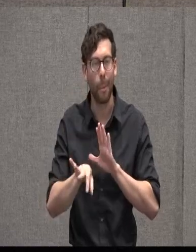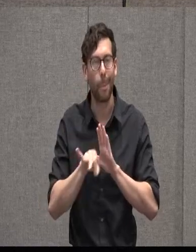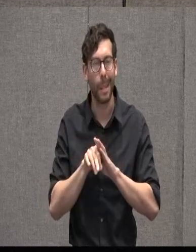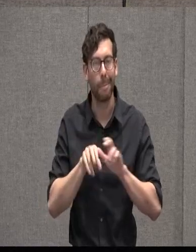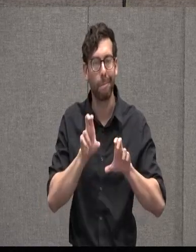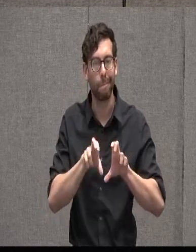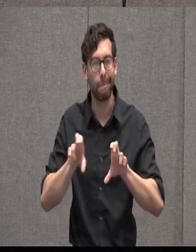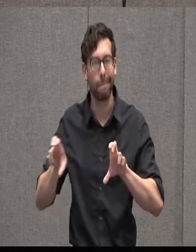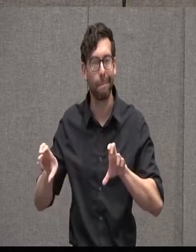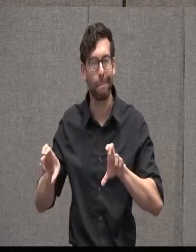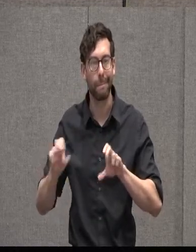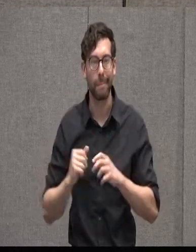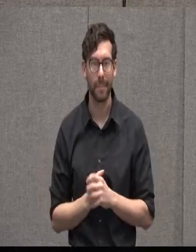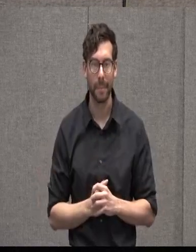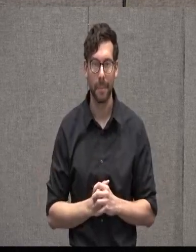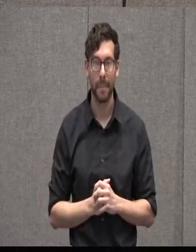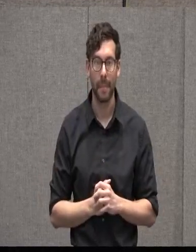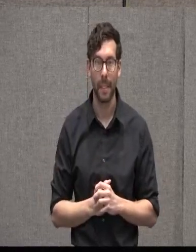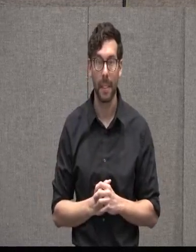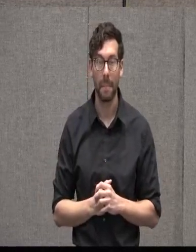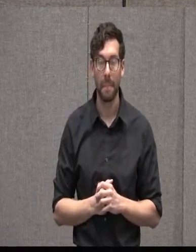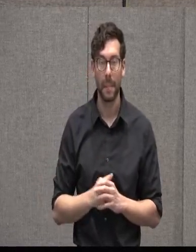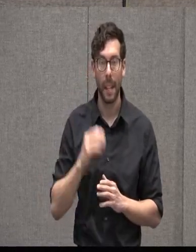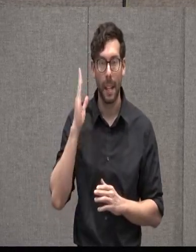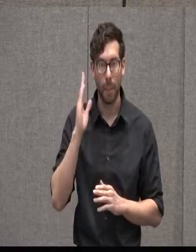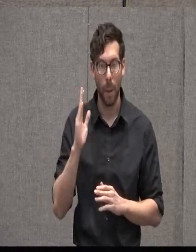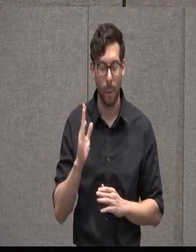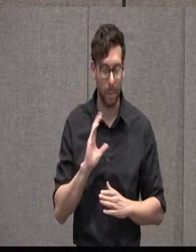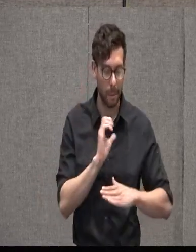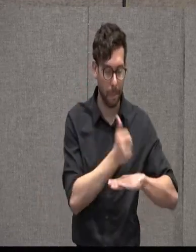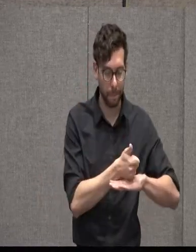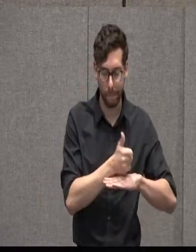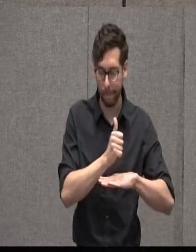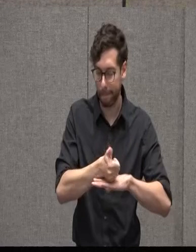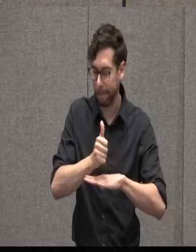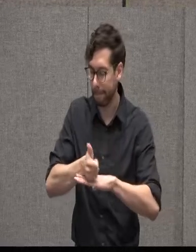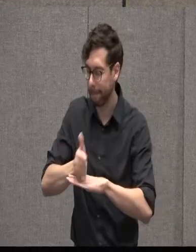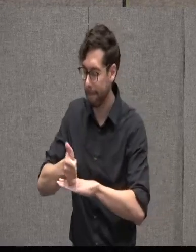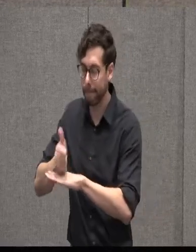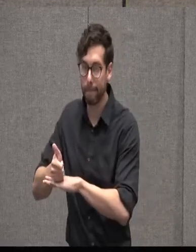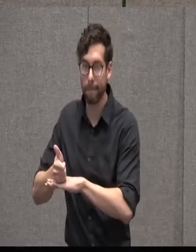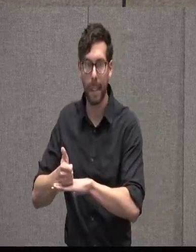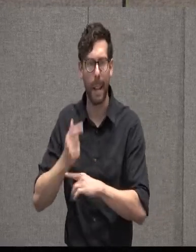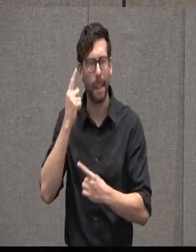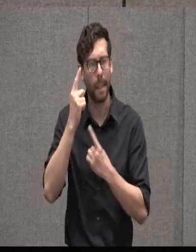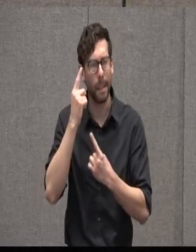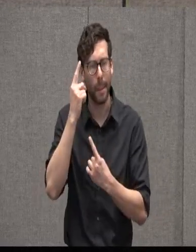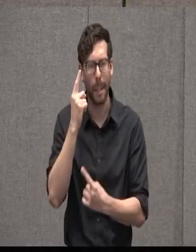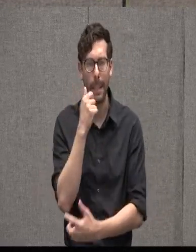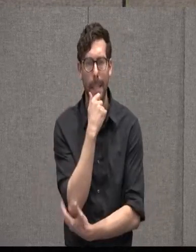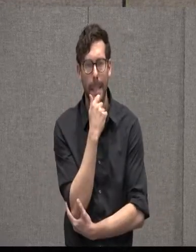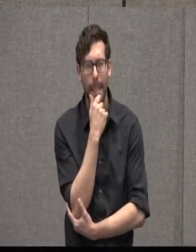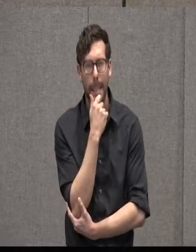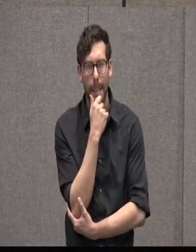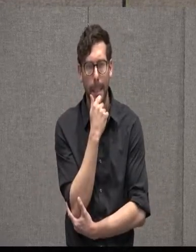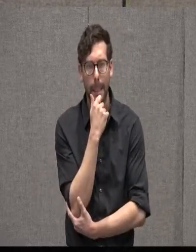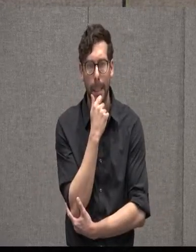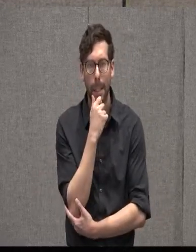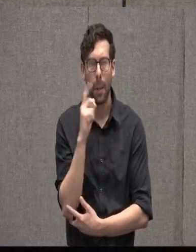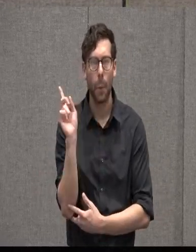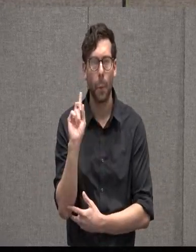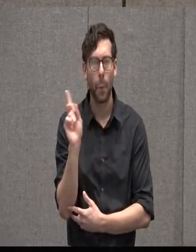going to choose the blocks. So I'm going to line up my blocks close to my swing, my pendulum